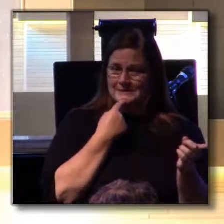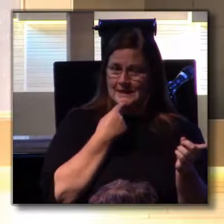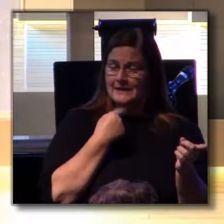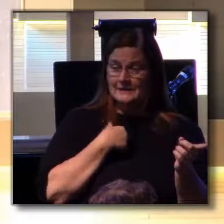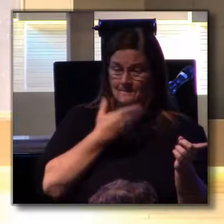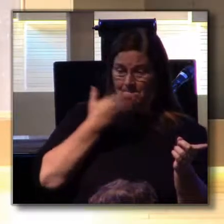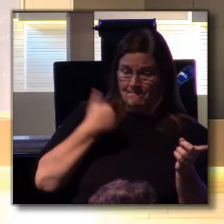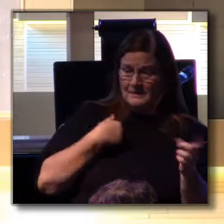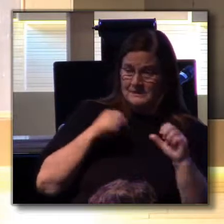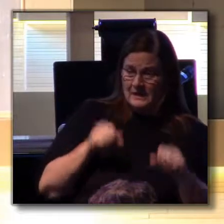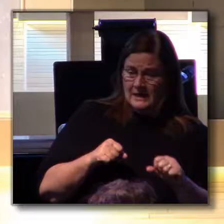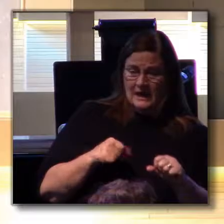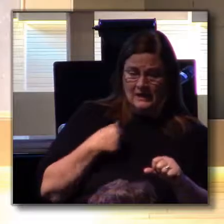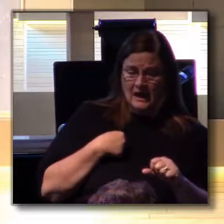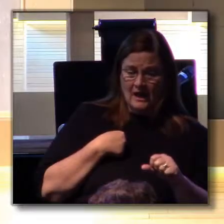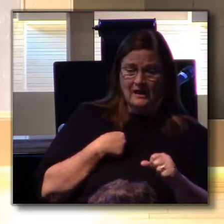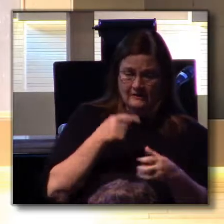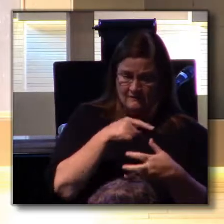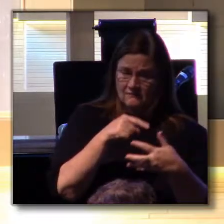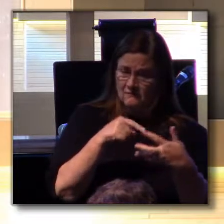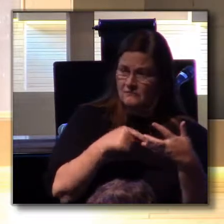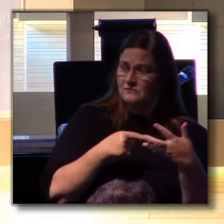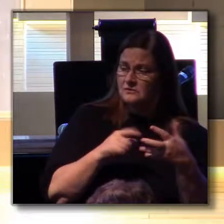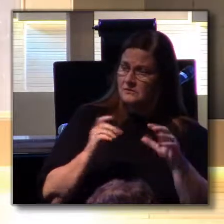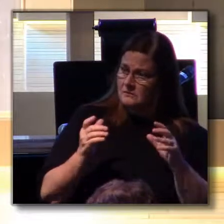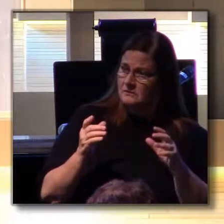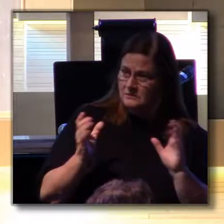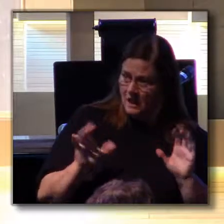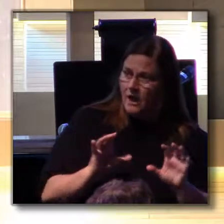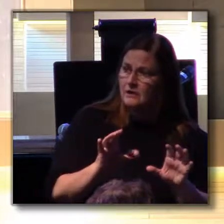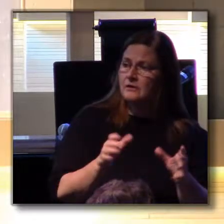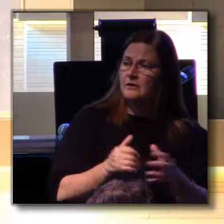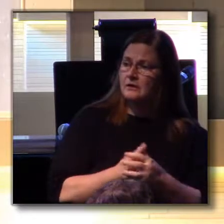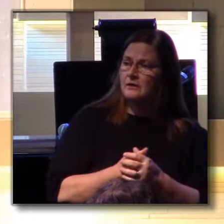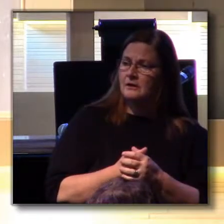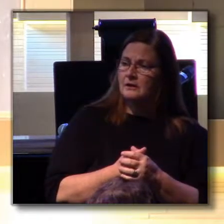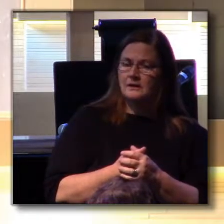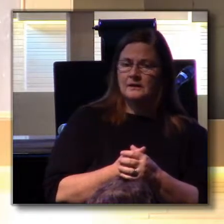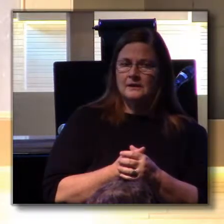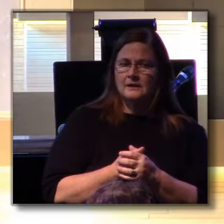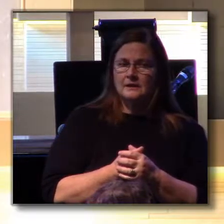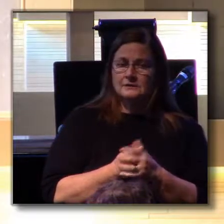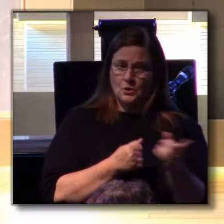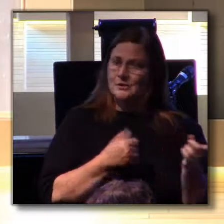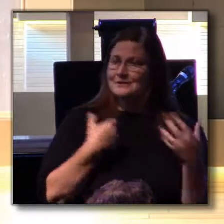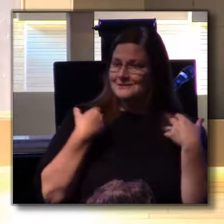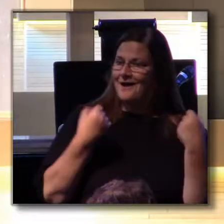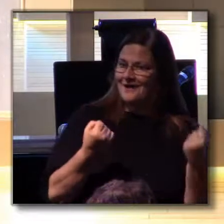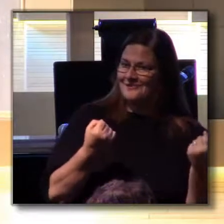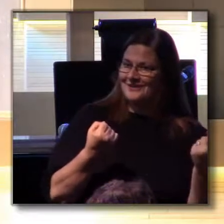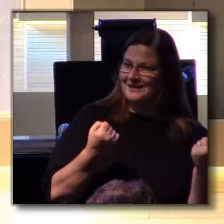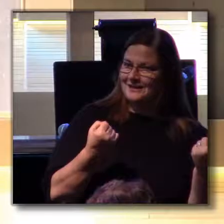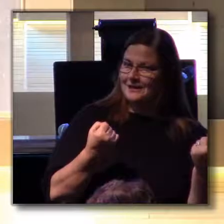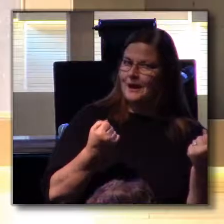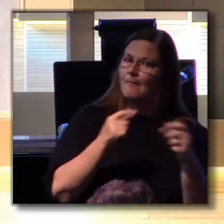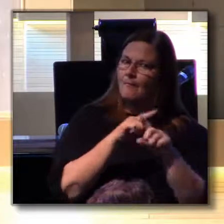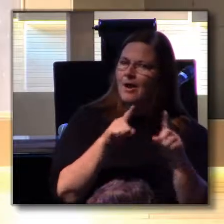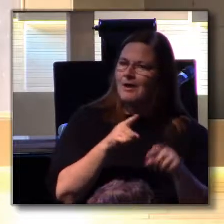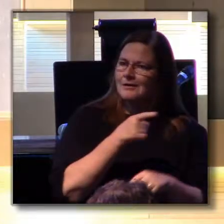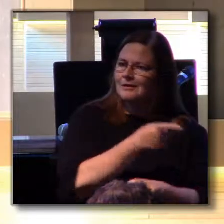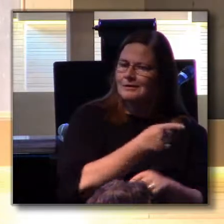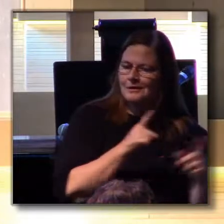these things. And so he's confident because that's his immediate response. And yet, he's the guy who ran up to Yeshua and